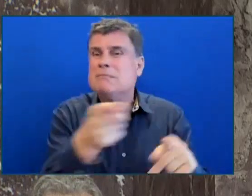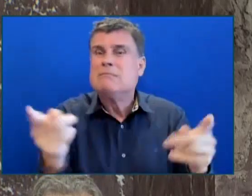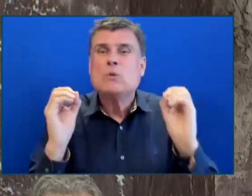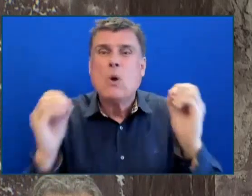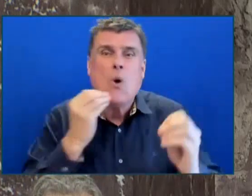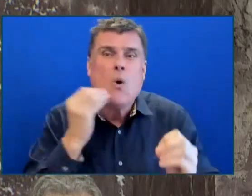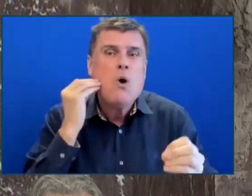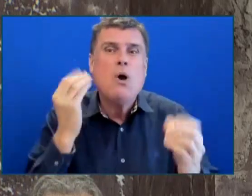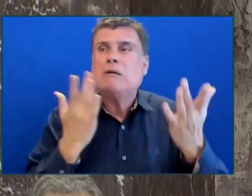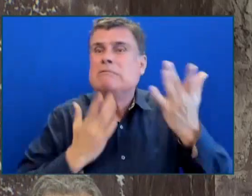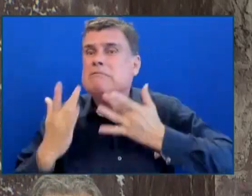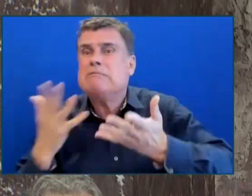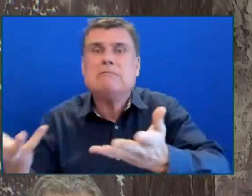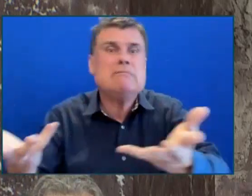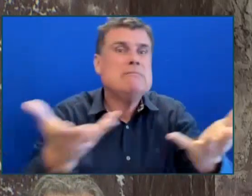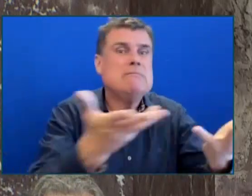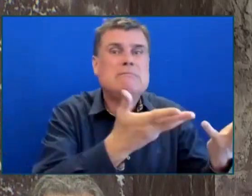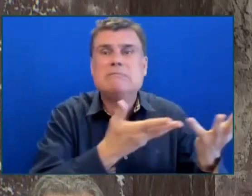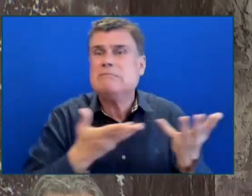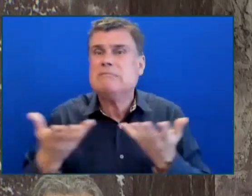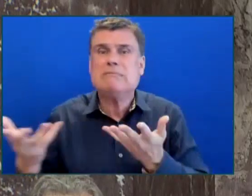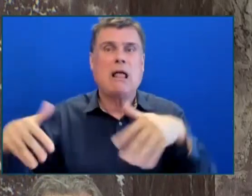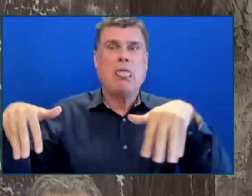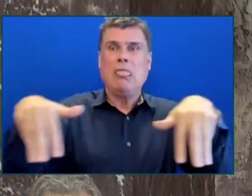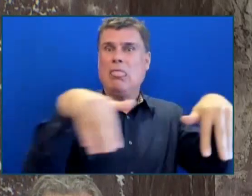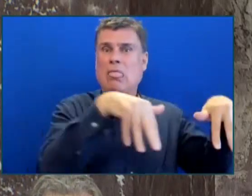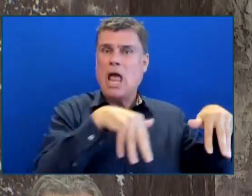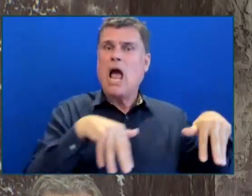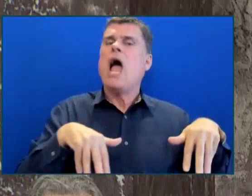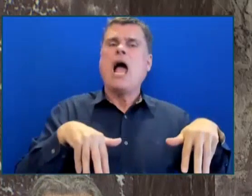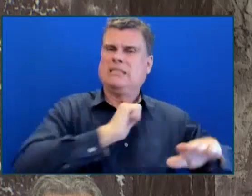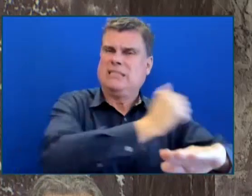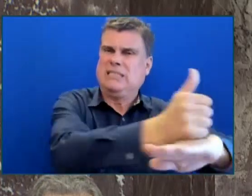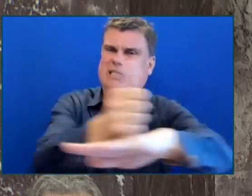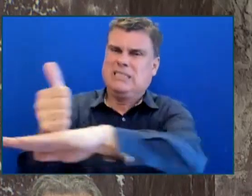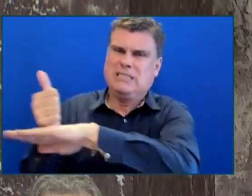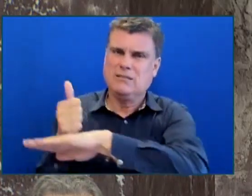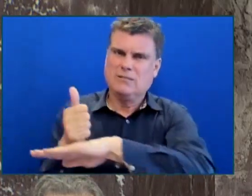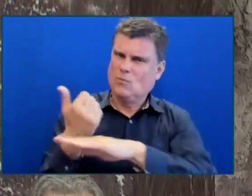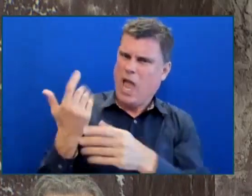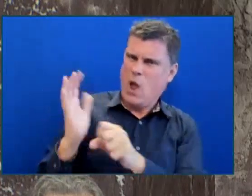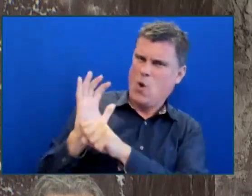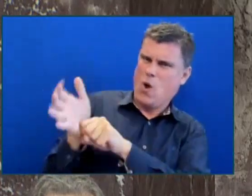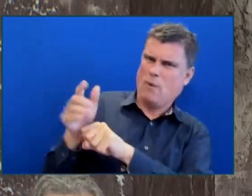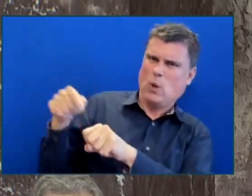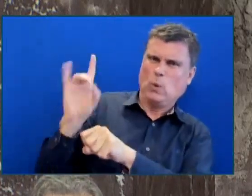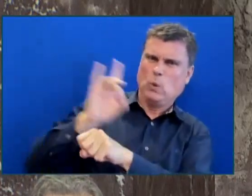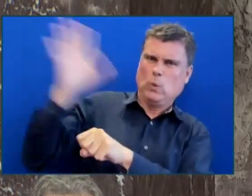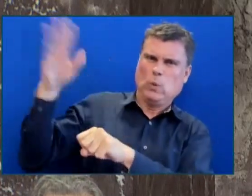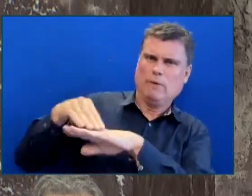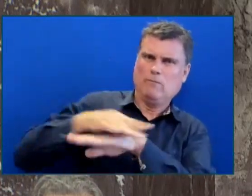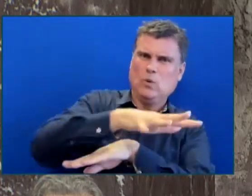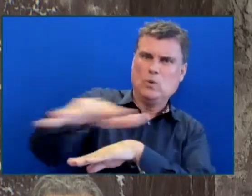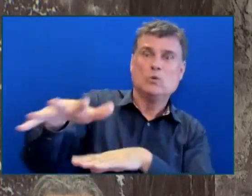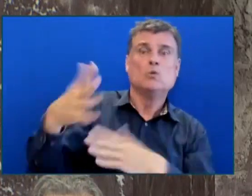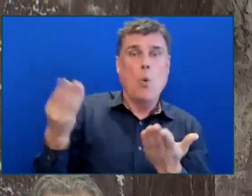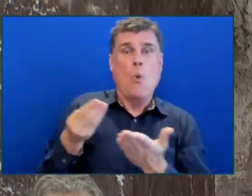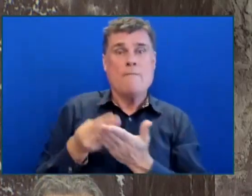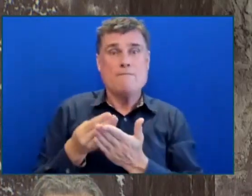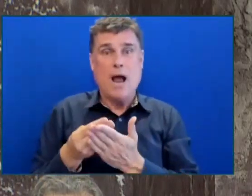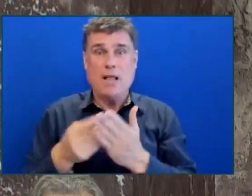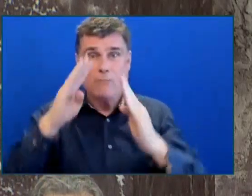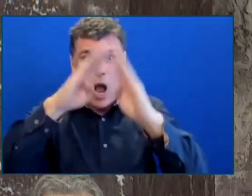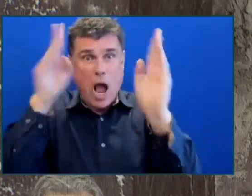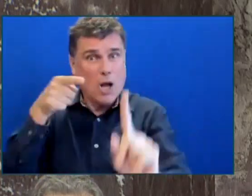to BC Housing. I think we can all agree that that funding is important. What happened, though, Honourable Speaker, and what the report highlights, is